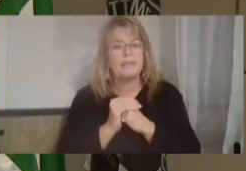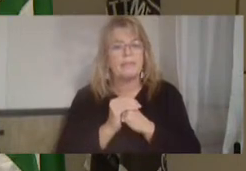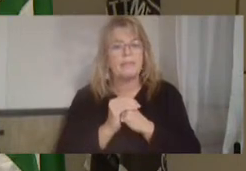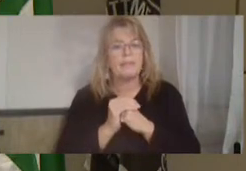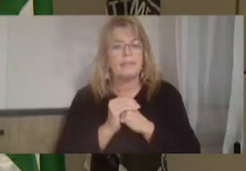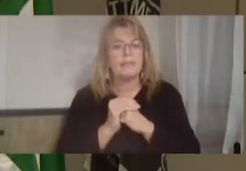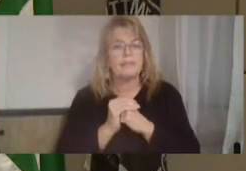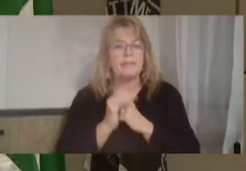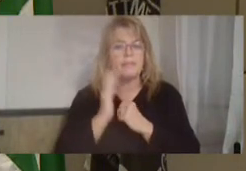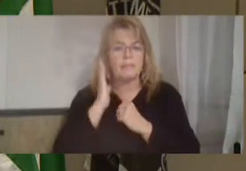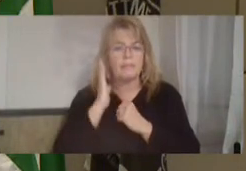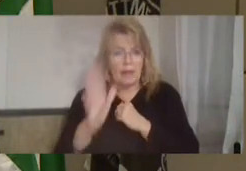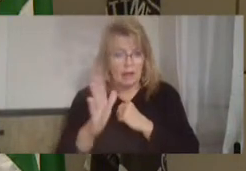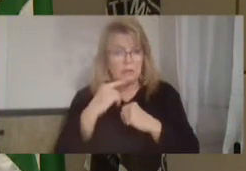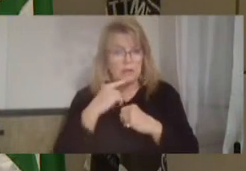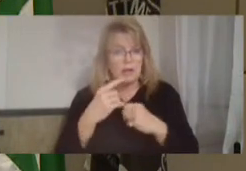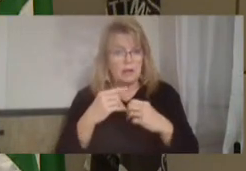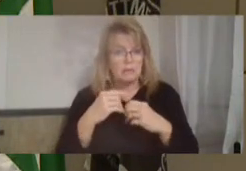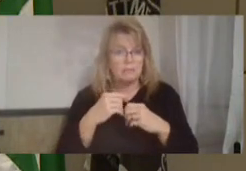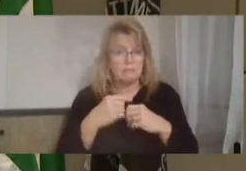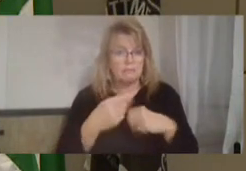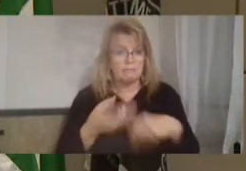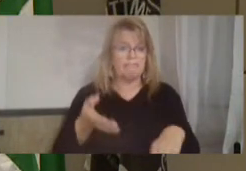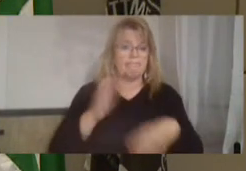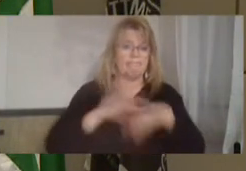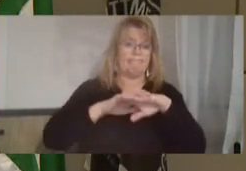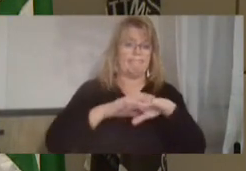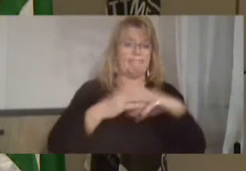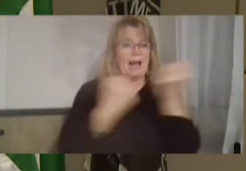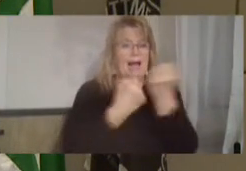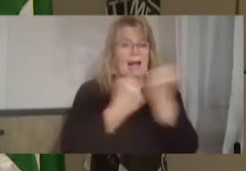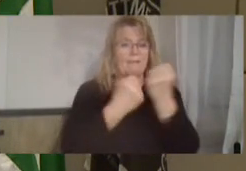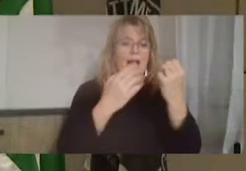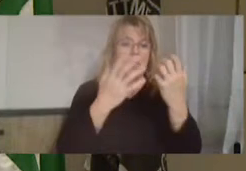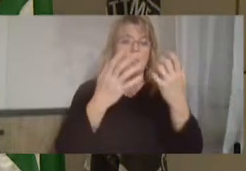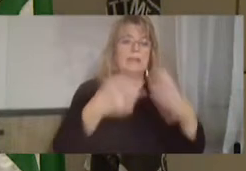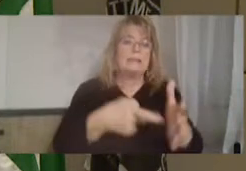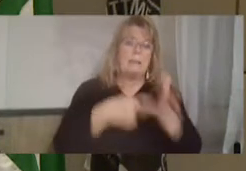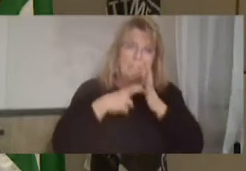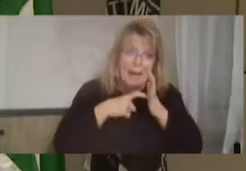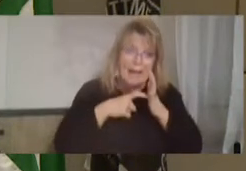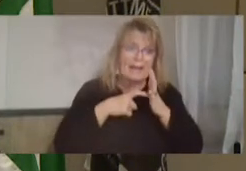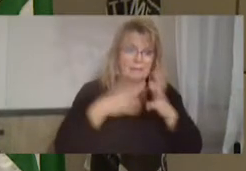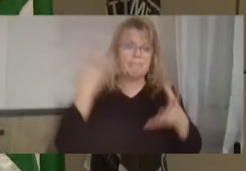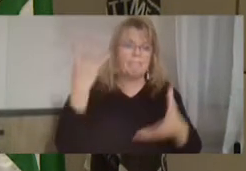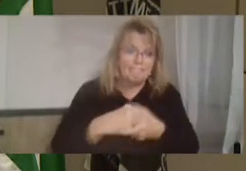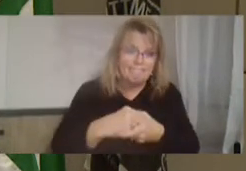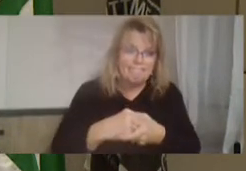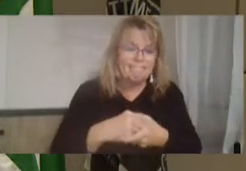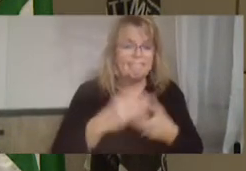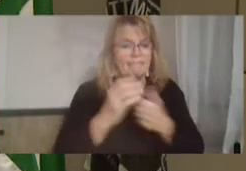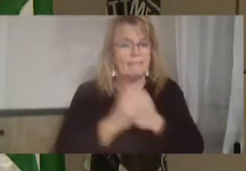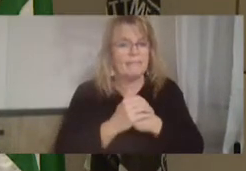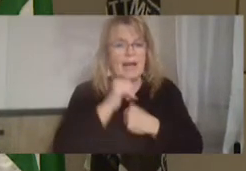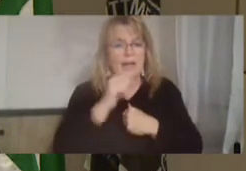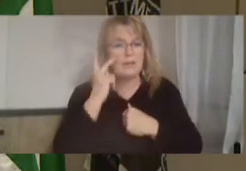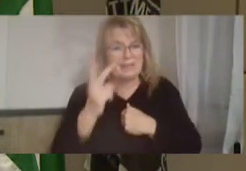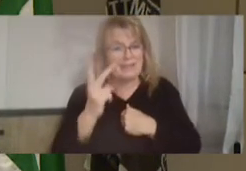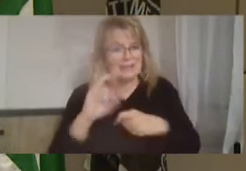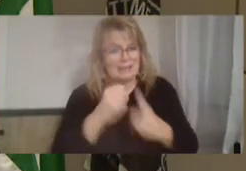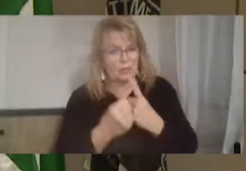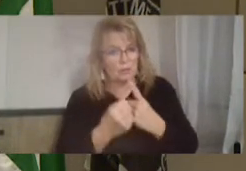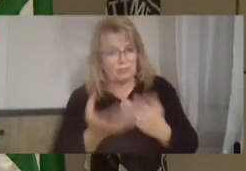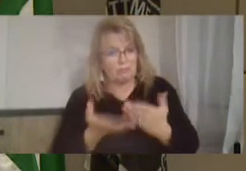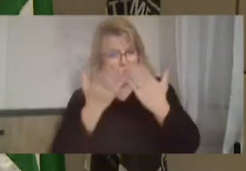the advocating. If we're putting public dollars towards it, we demand a seat at the table, because I don't see a situation in which we're putting up 270 some odd thousand or